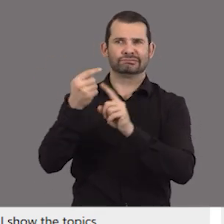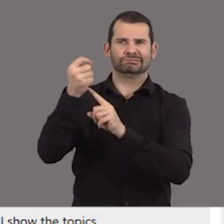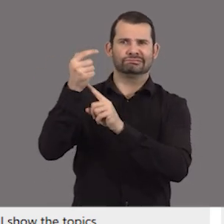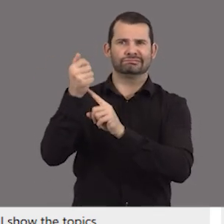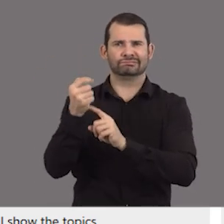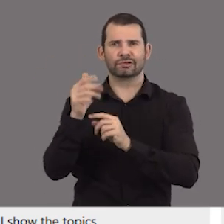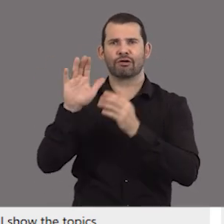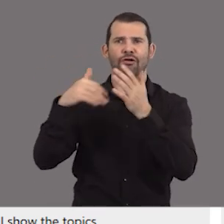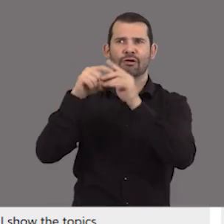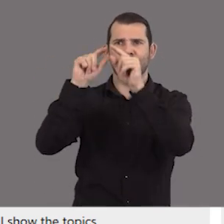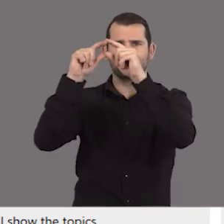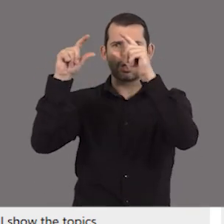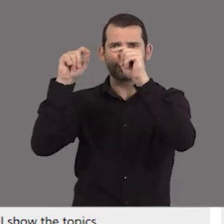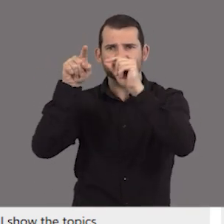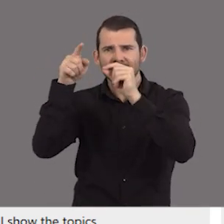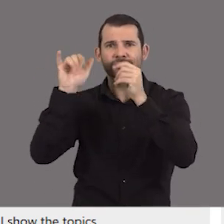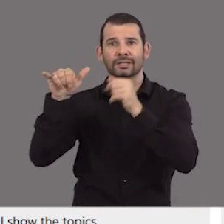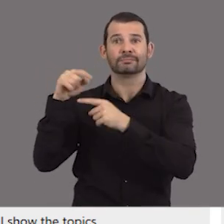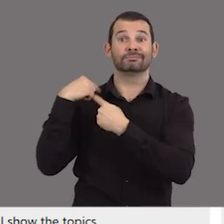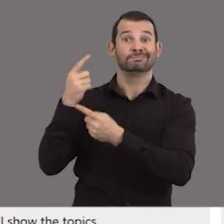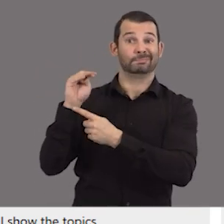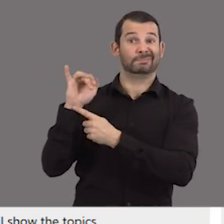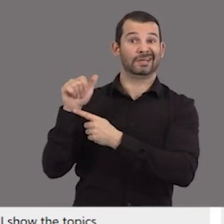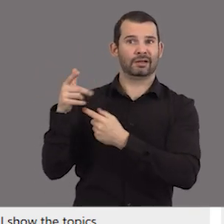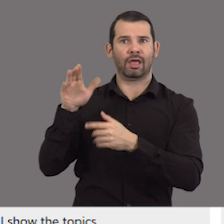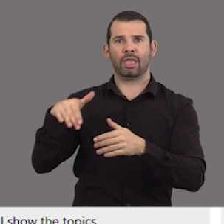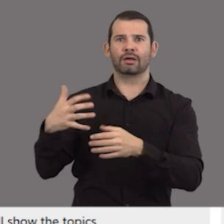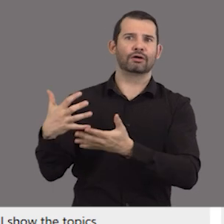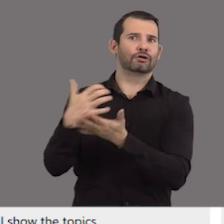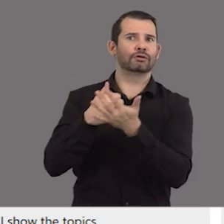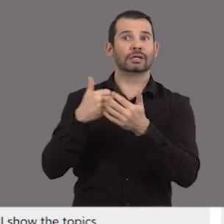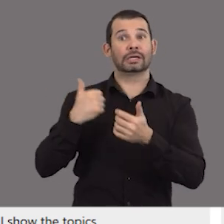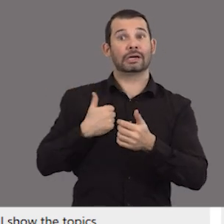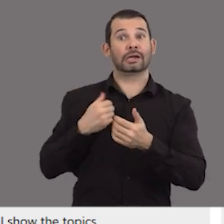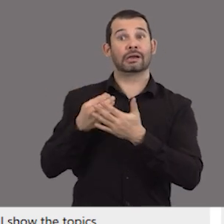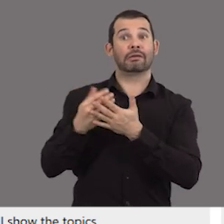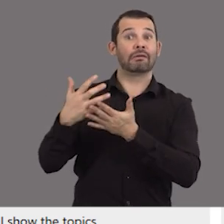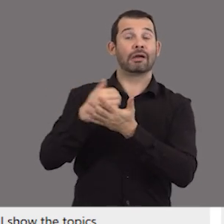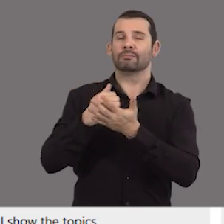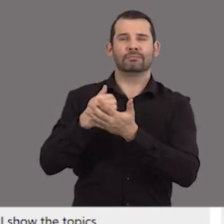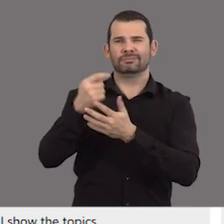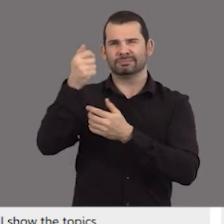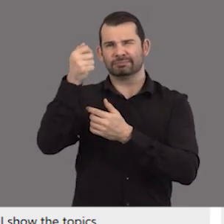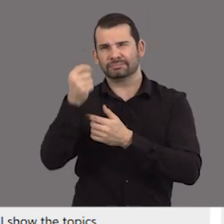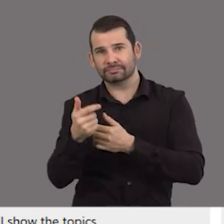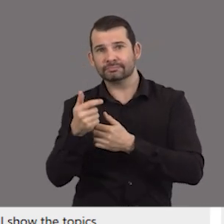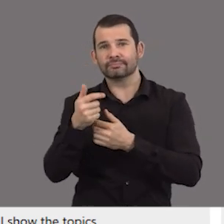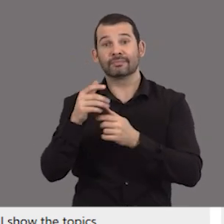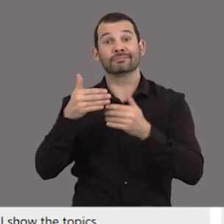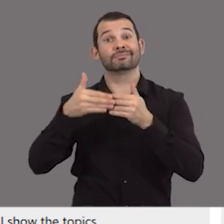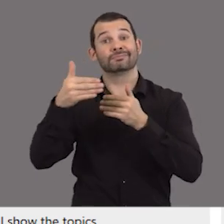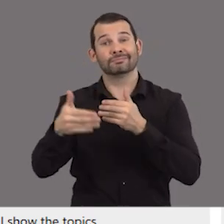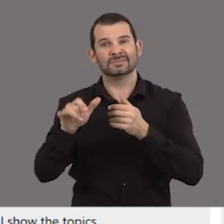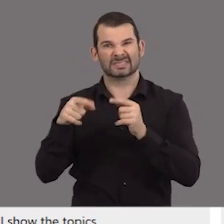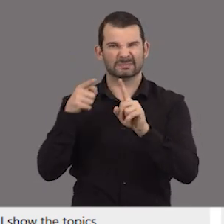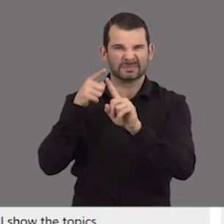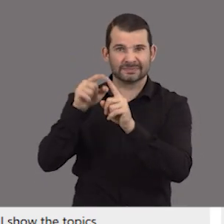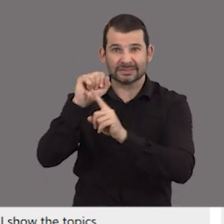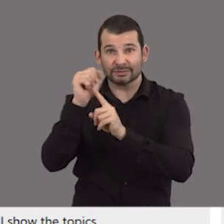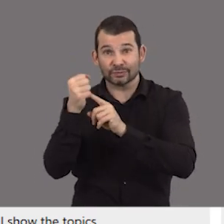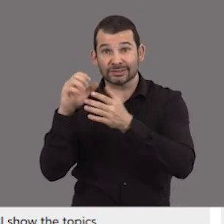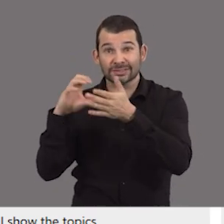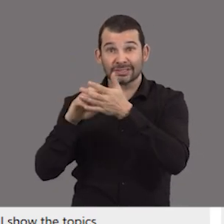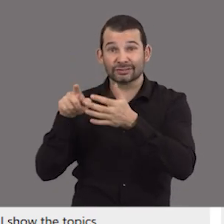First, untick all boxes since Mia did not earn Canadian income. Then, in the specific